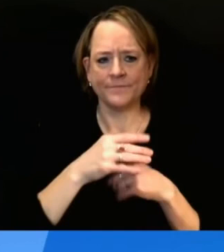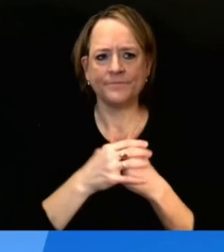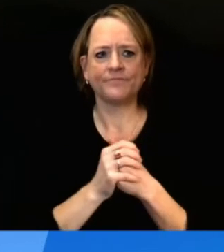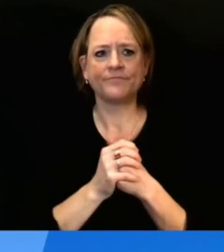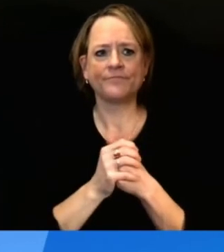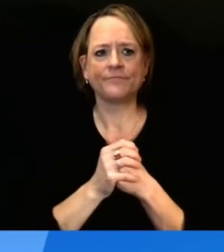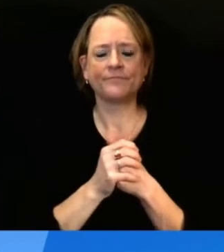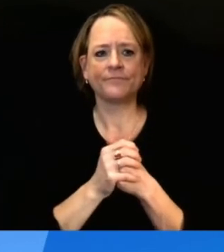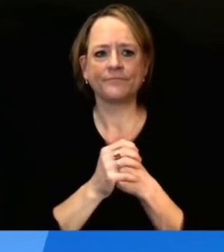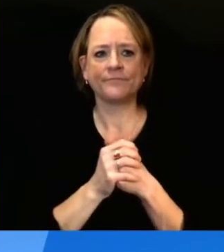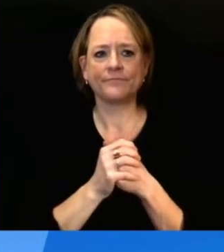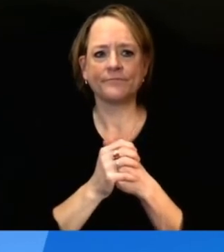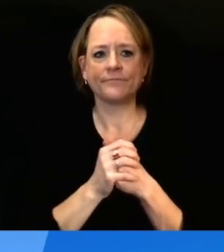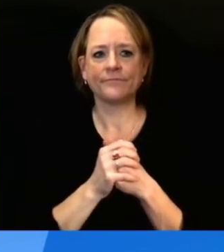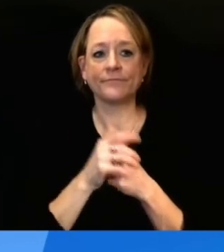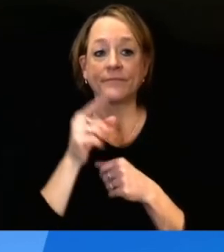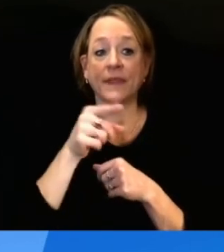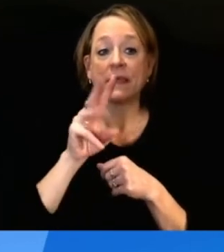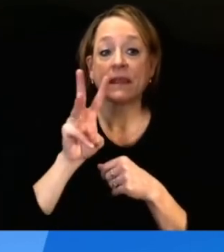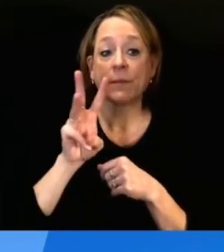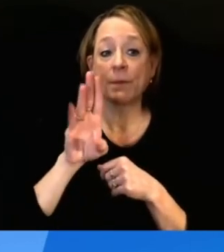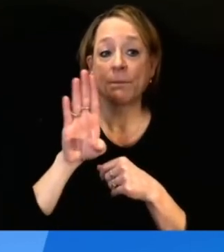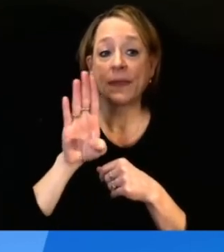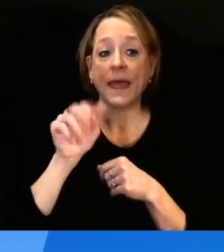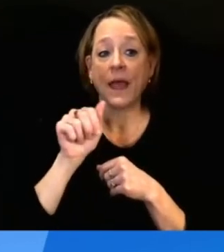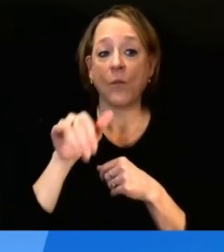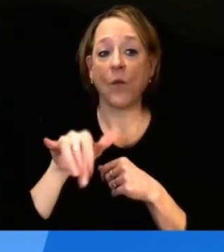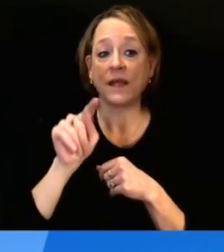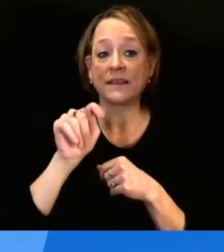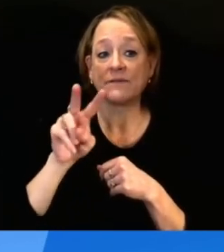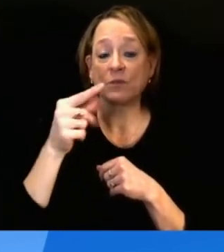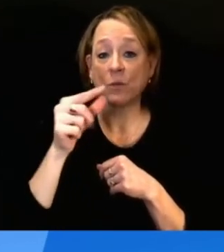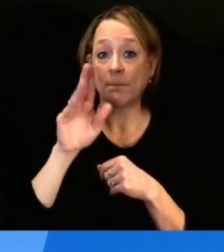from WBAY-TV in Green Bay. Annie?